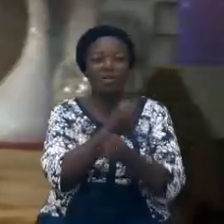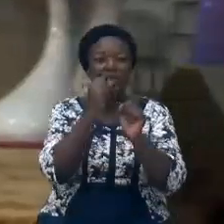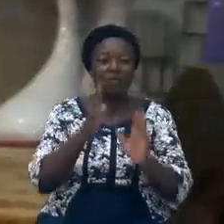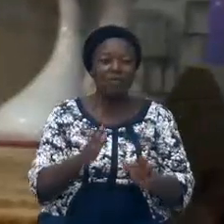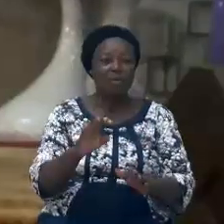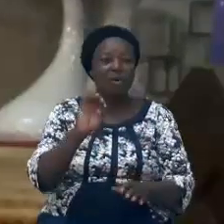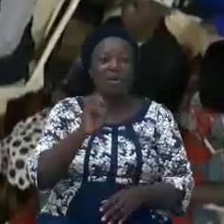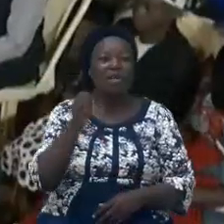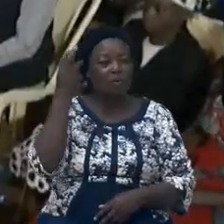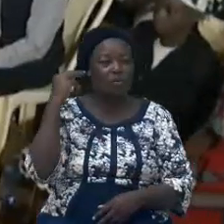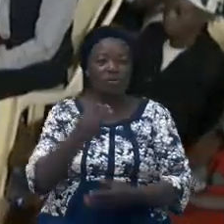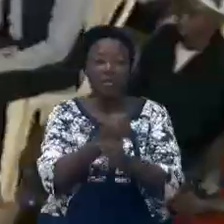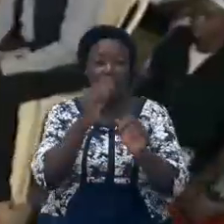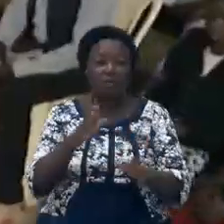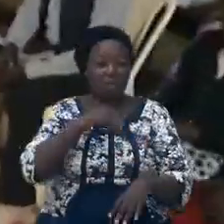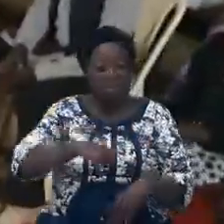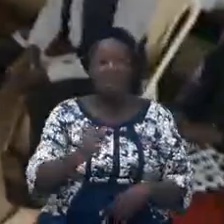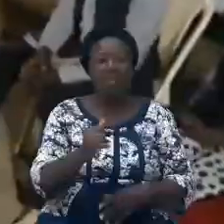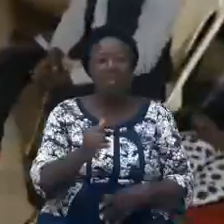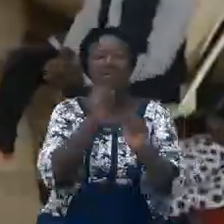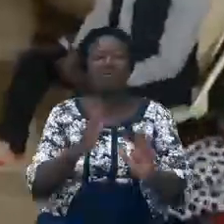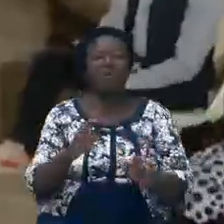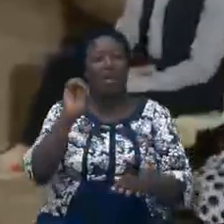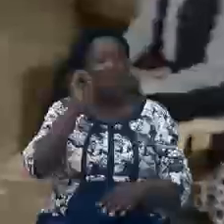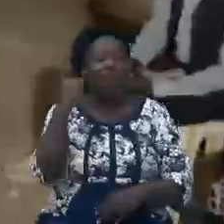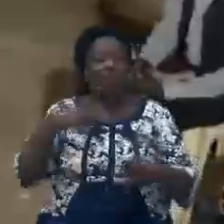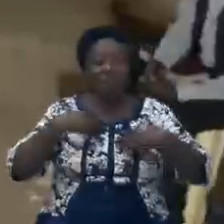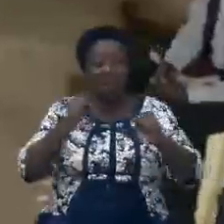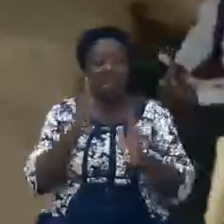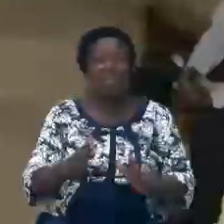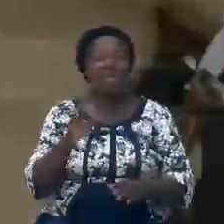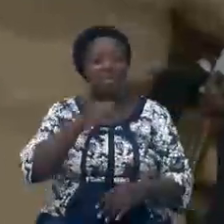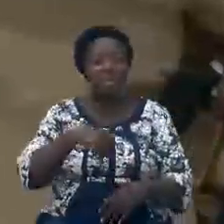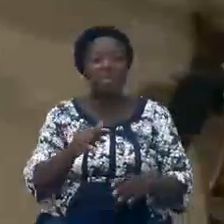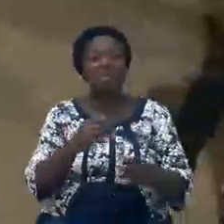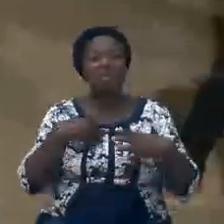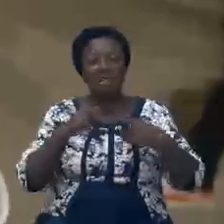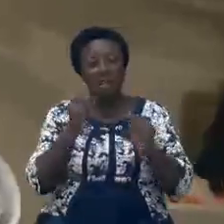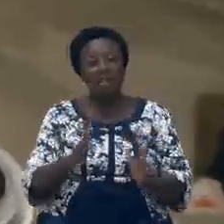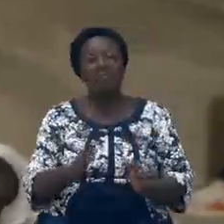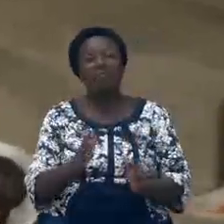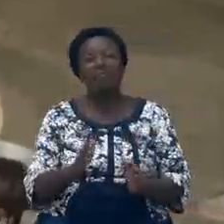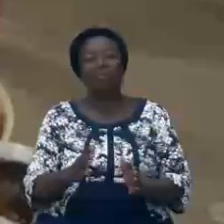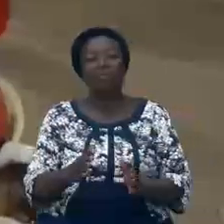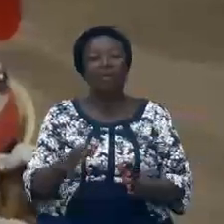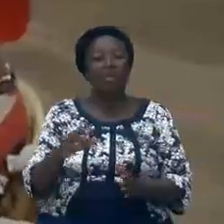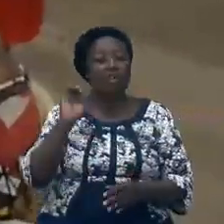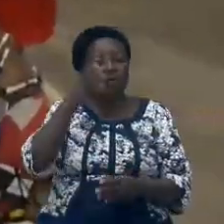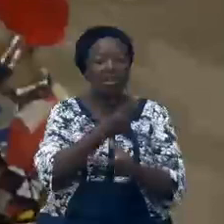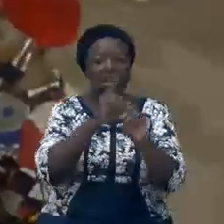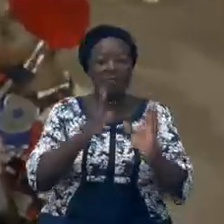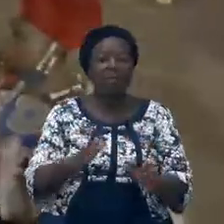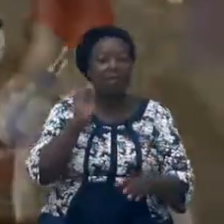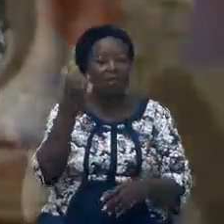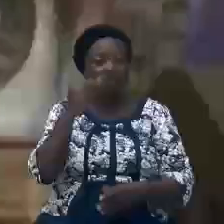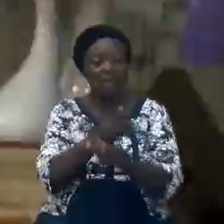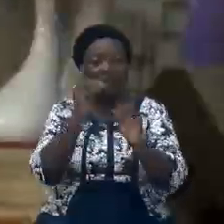is it's your savior it was savior it's still savior it's your healer it was healer